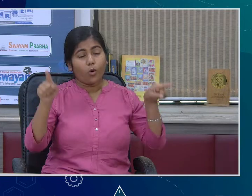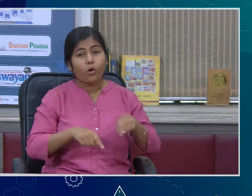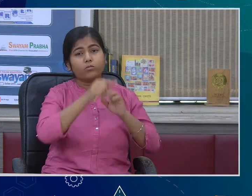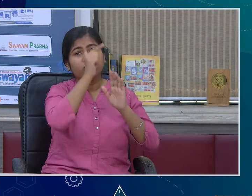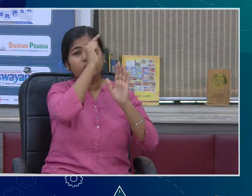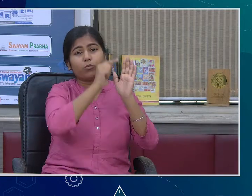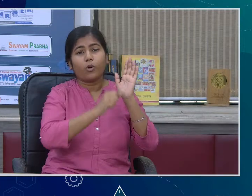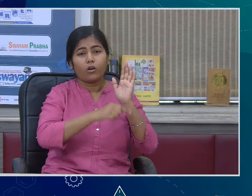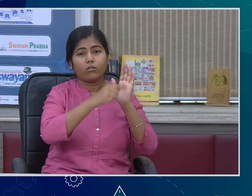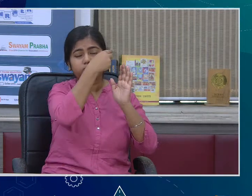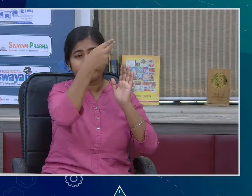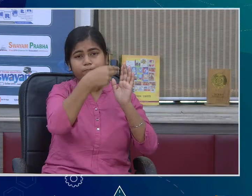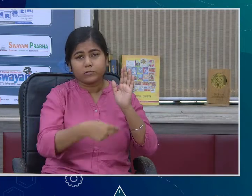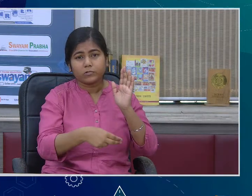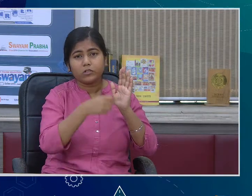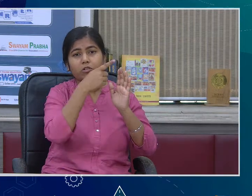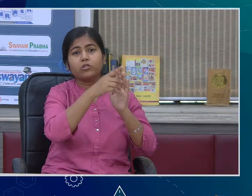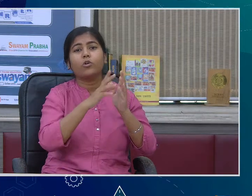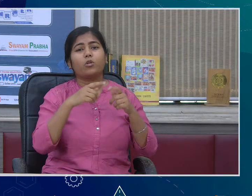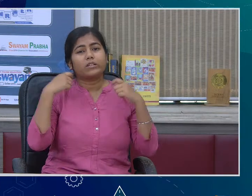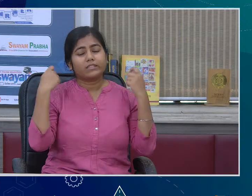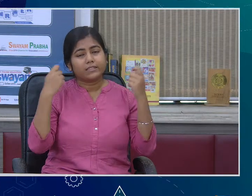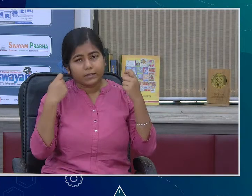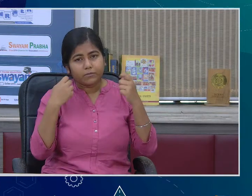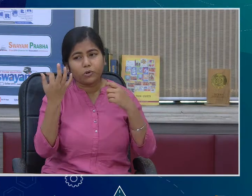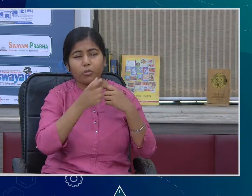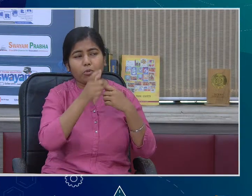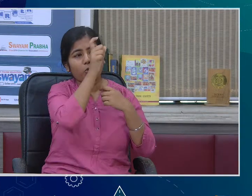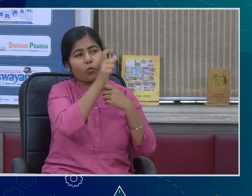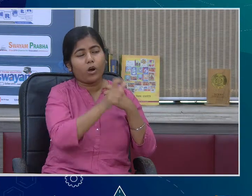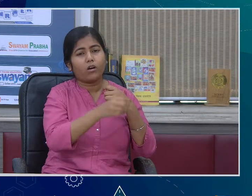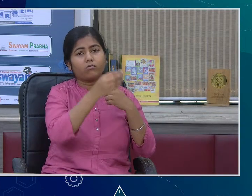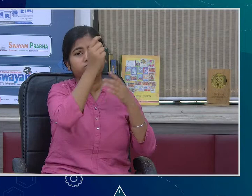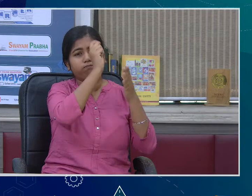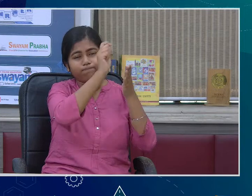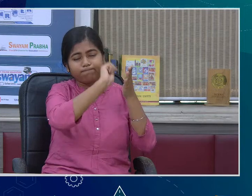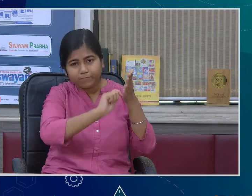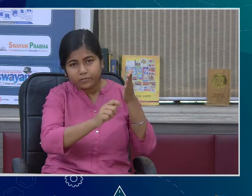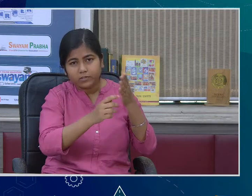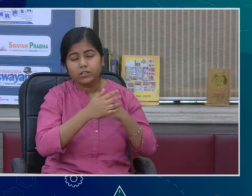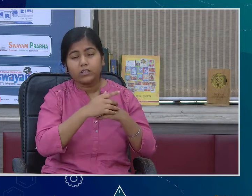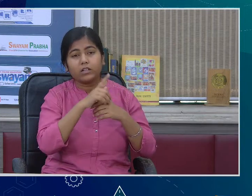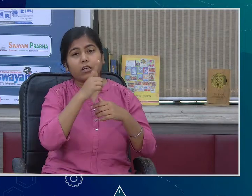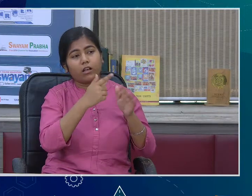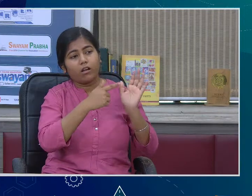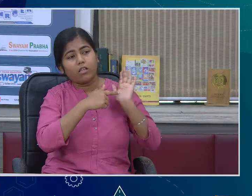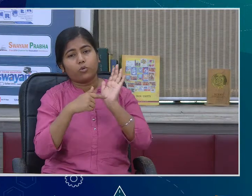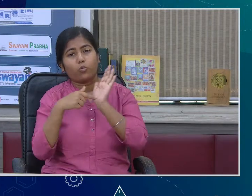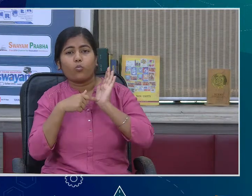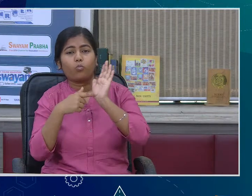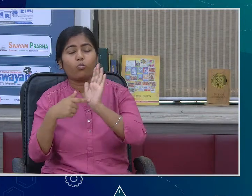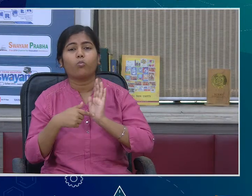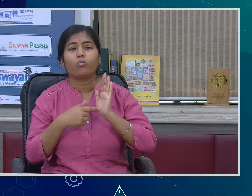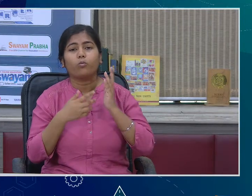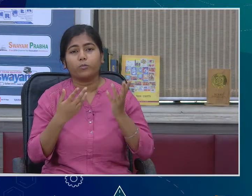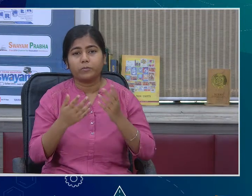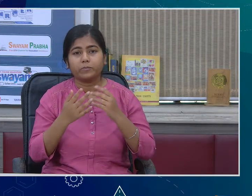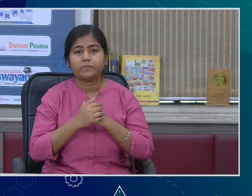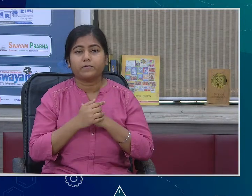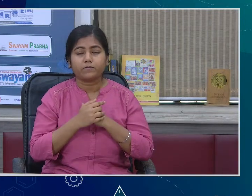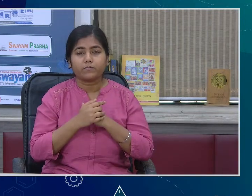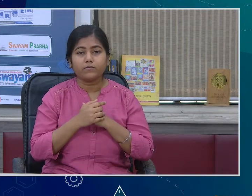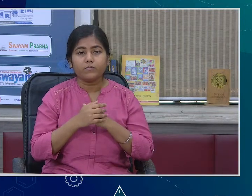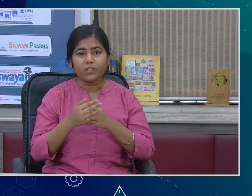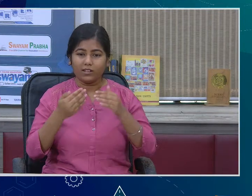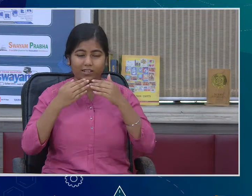going to celebrate new words. You are going to write new words there where you can display those words, and the students